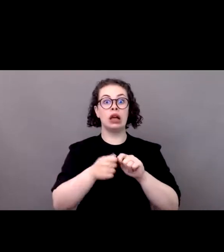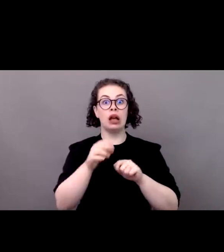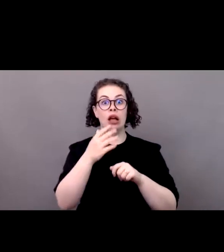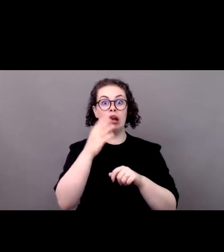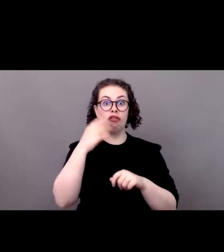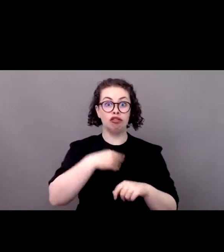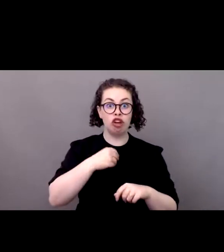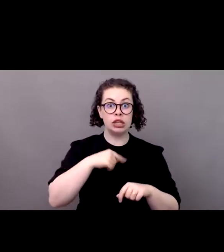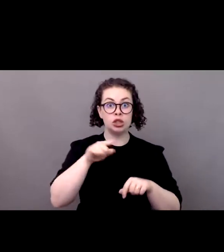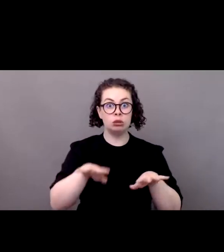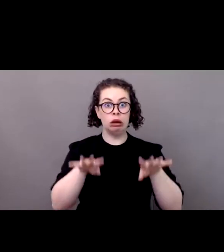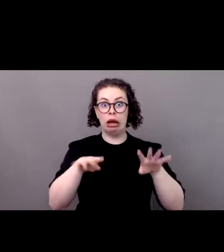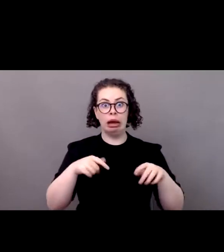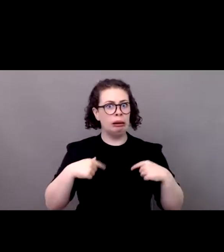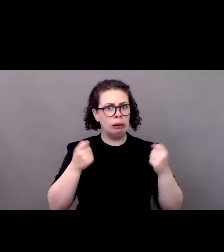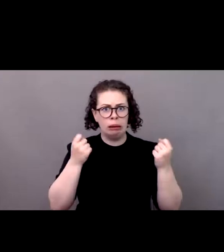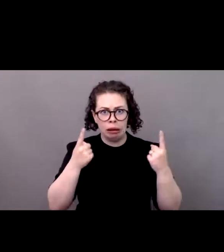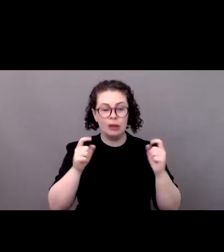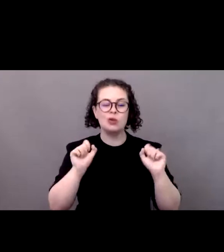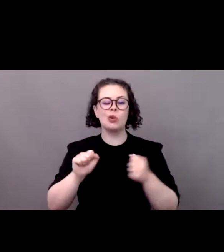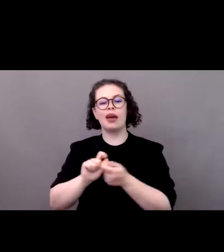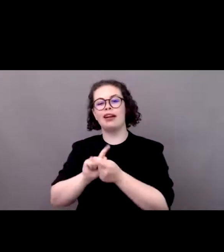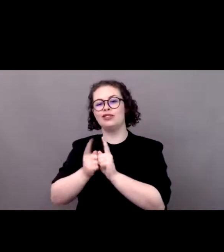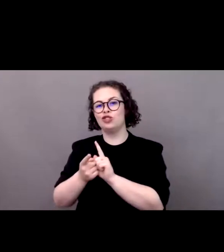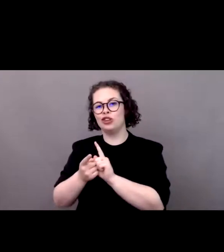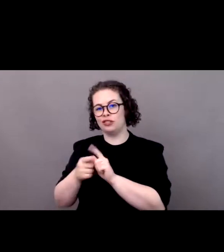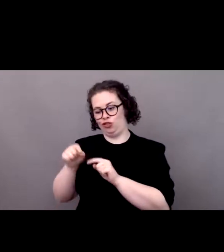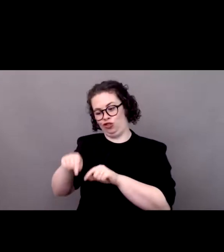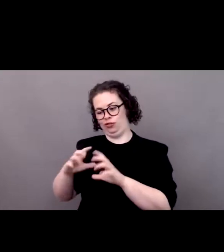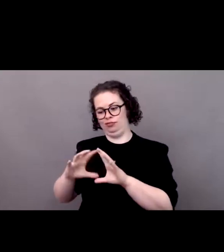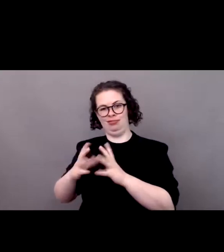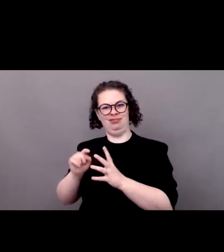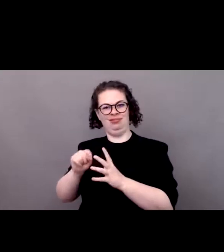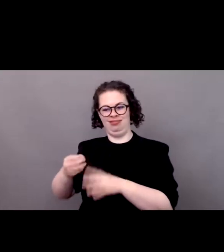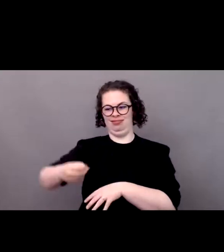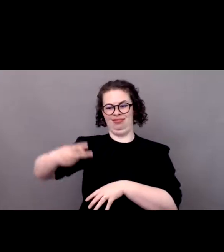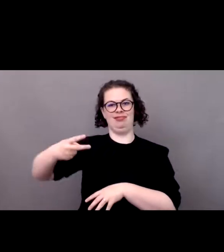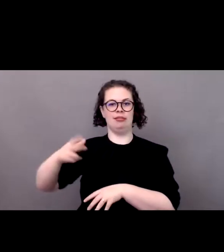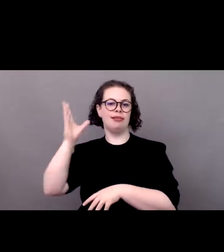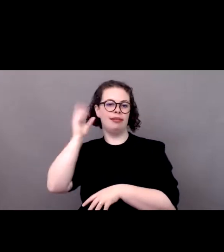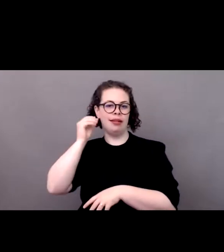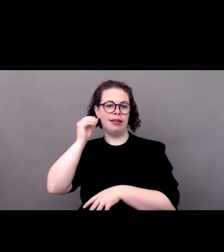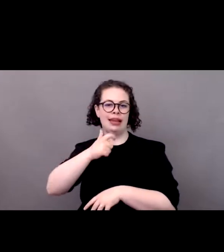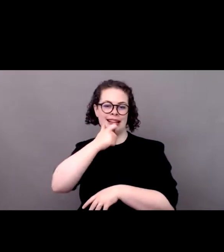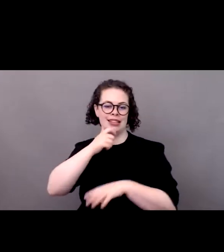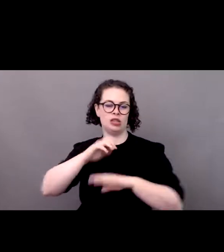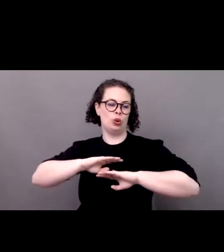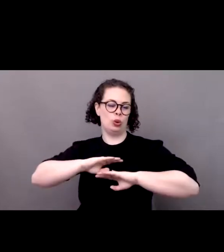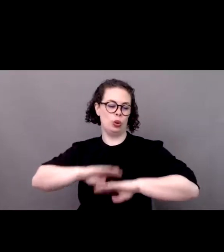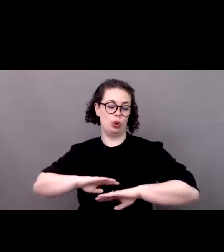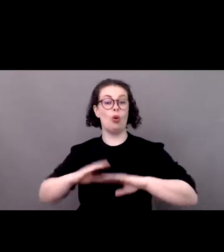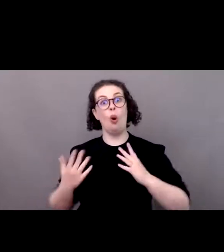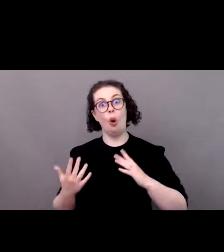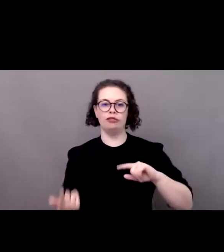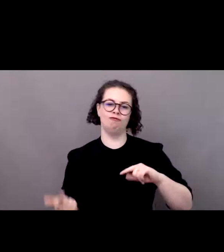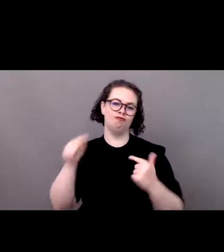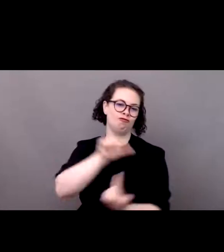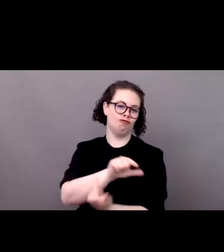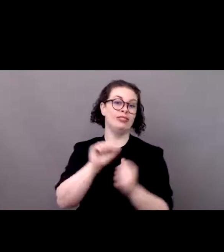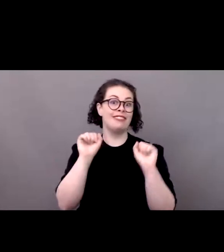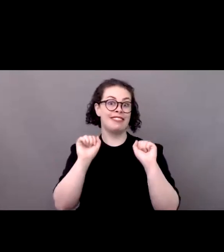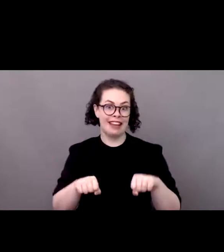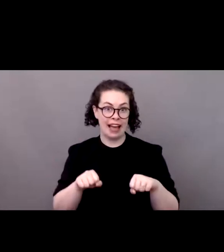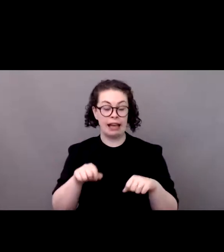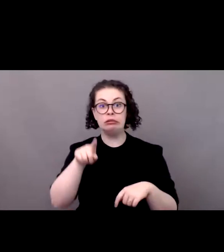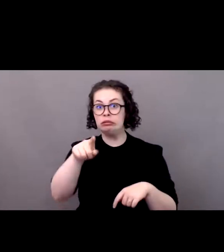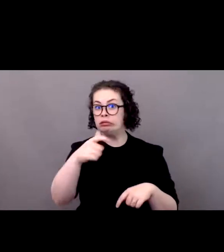translation into English. You also have a translation into French for our French viewers who can't speak